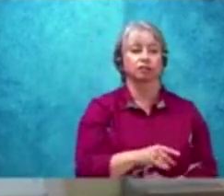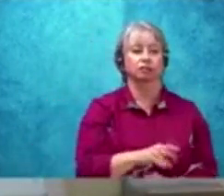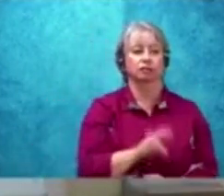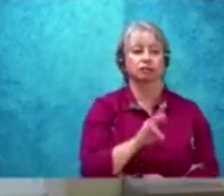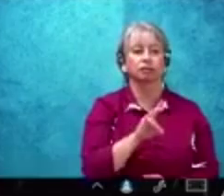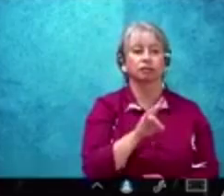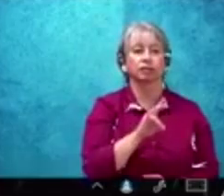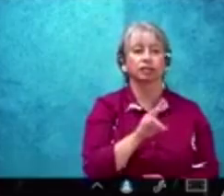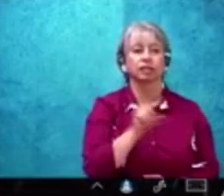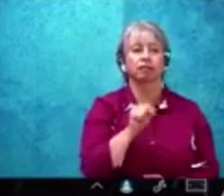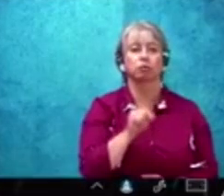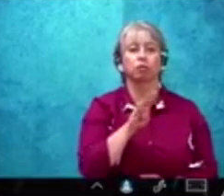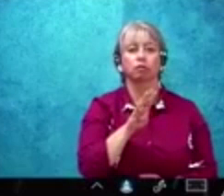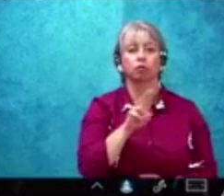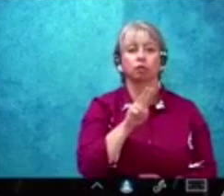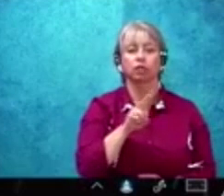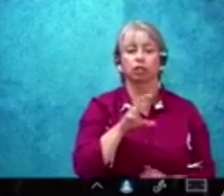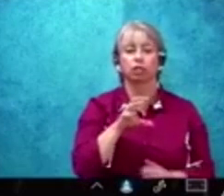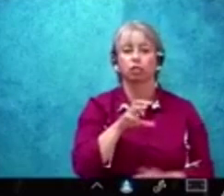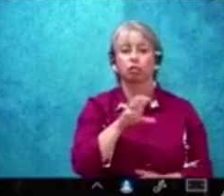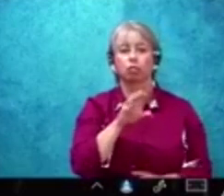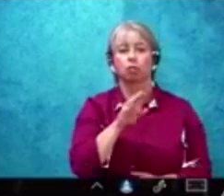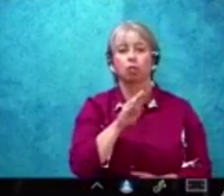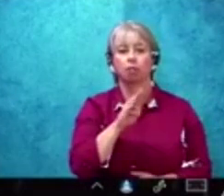7.42 blocks here.